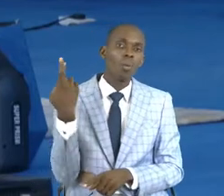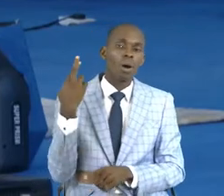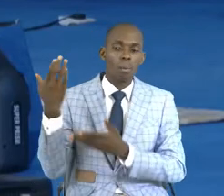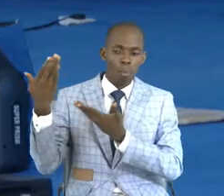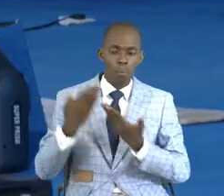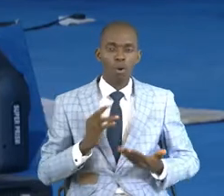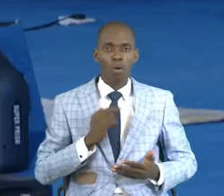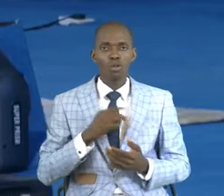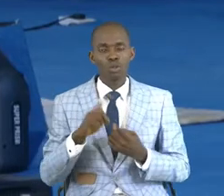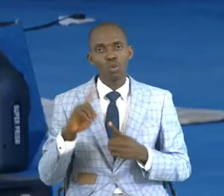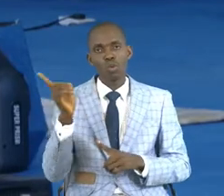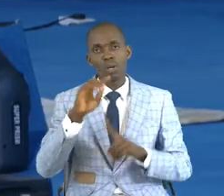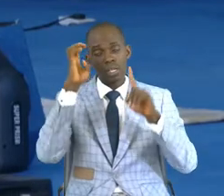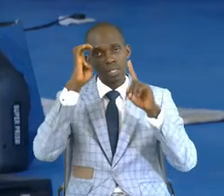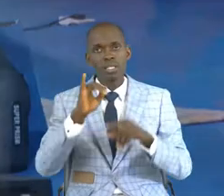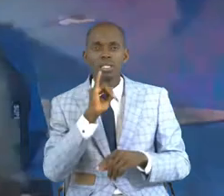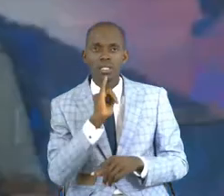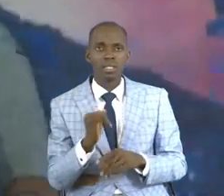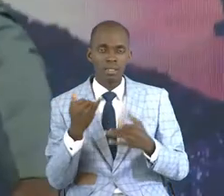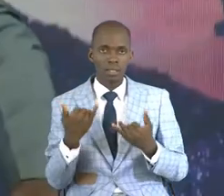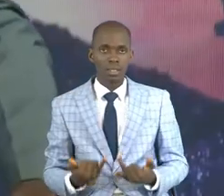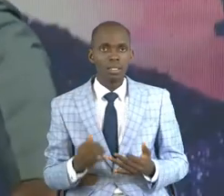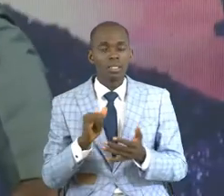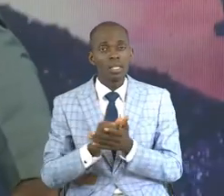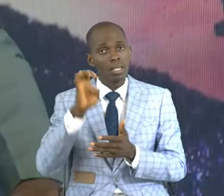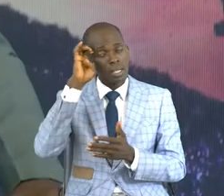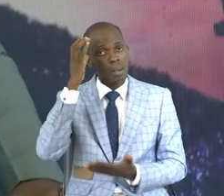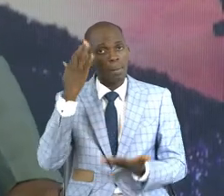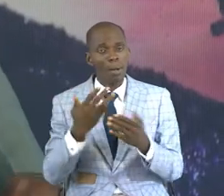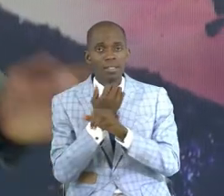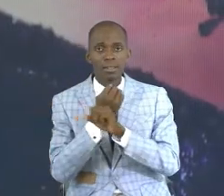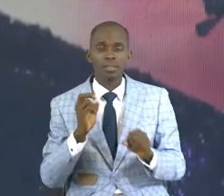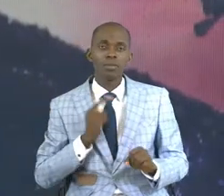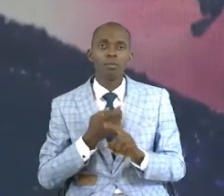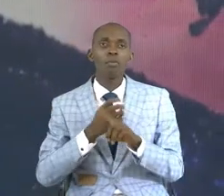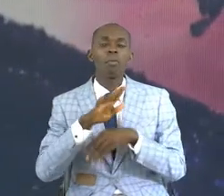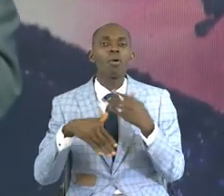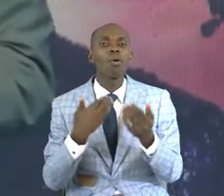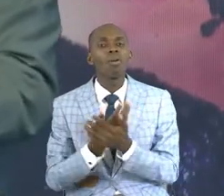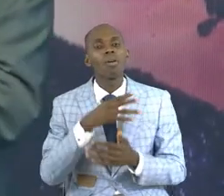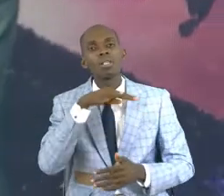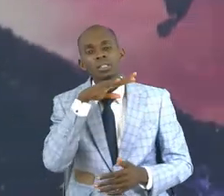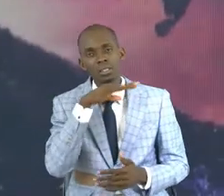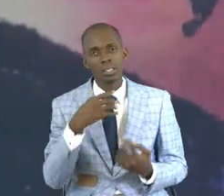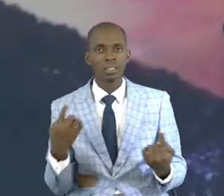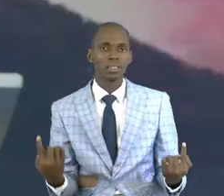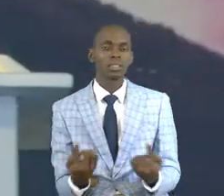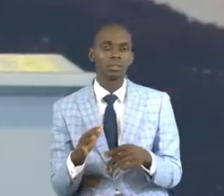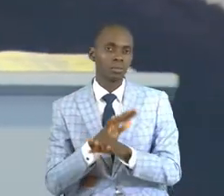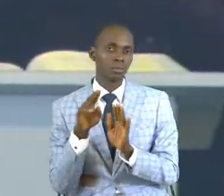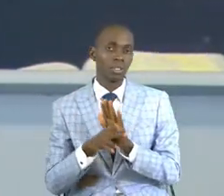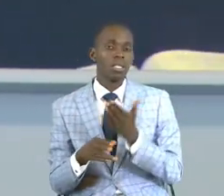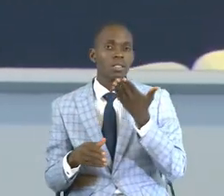might redeem us from all iniquity. There are people